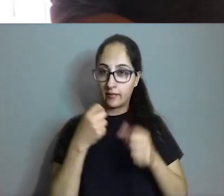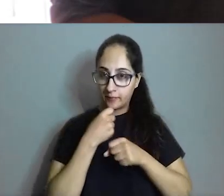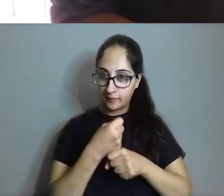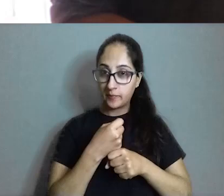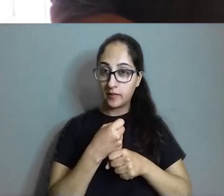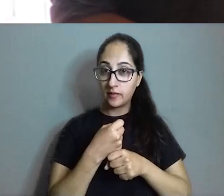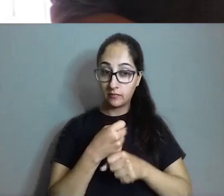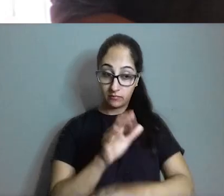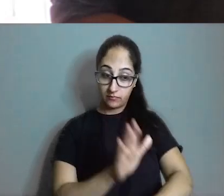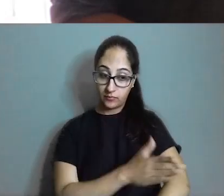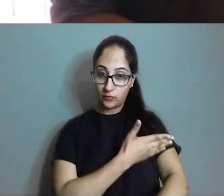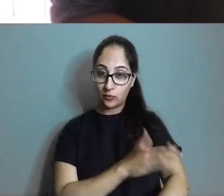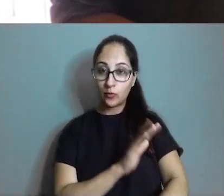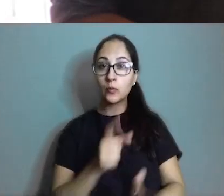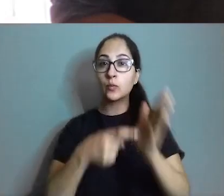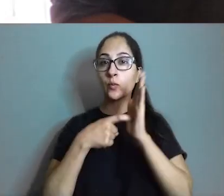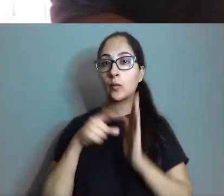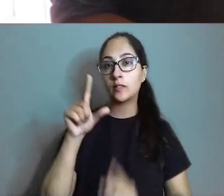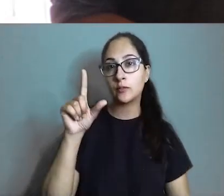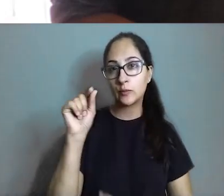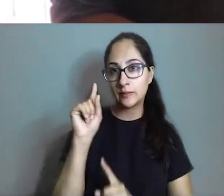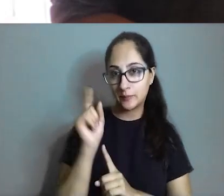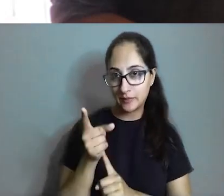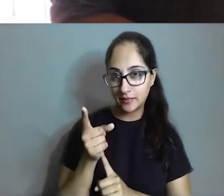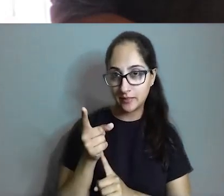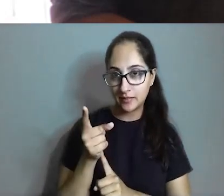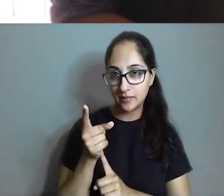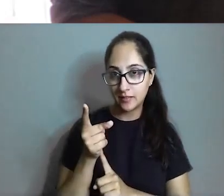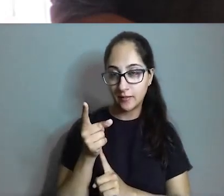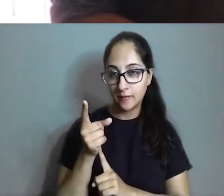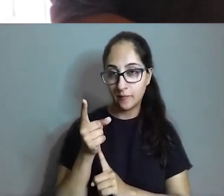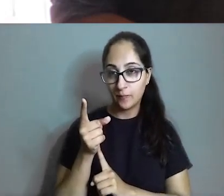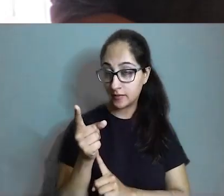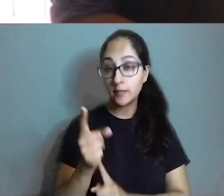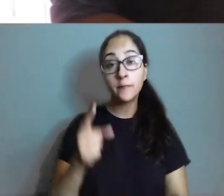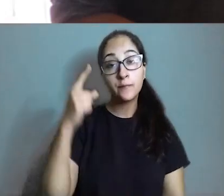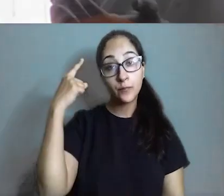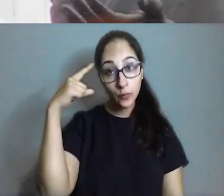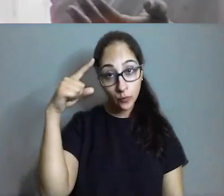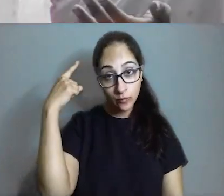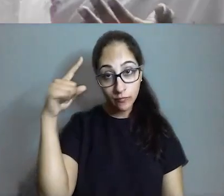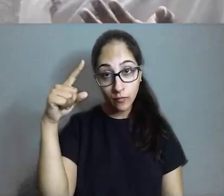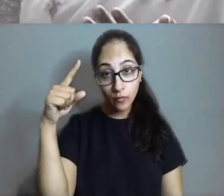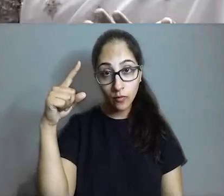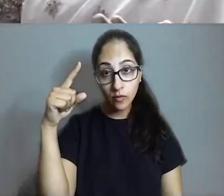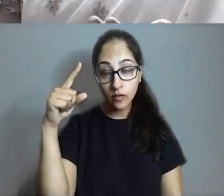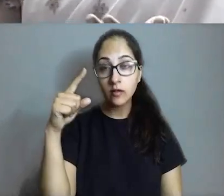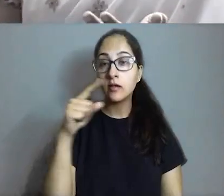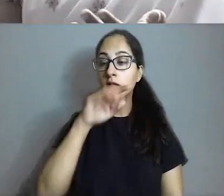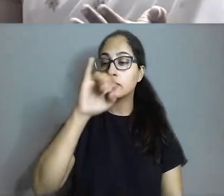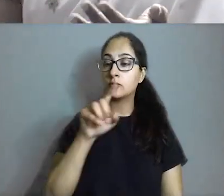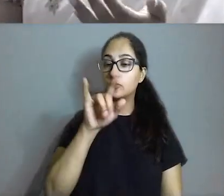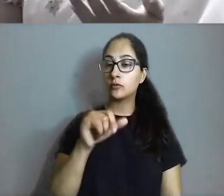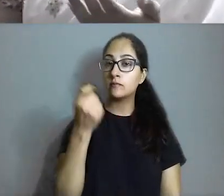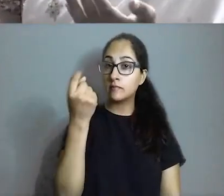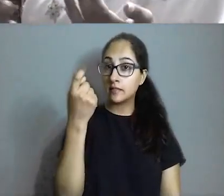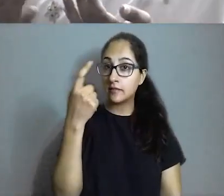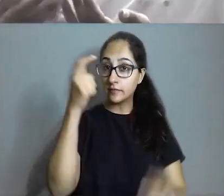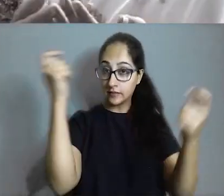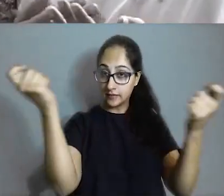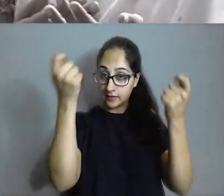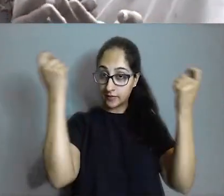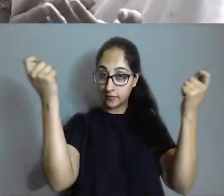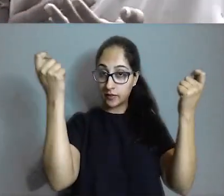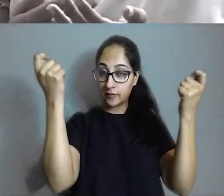And then to create a 20-minute continuous devotional piece to